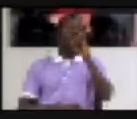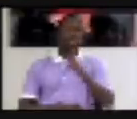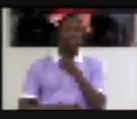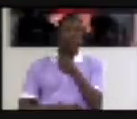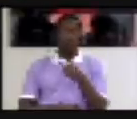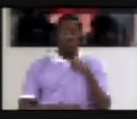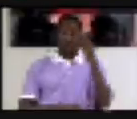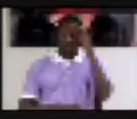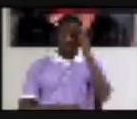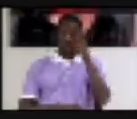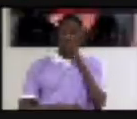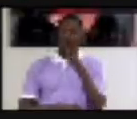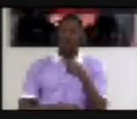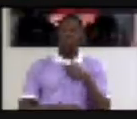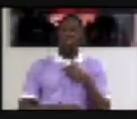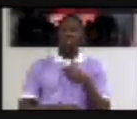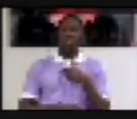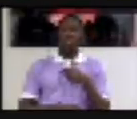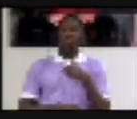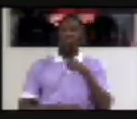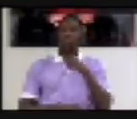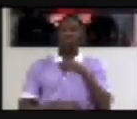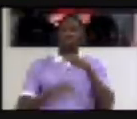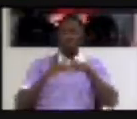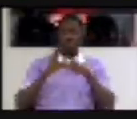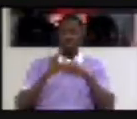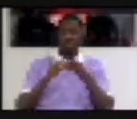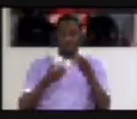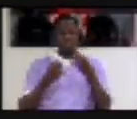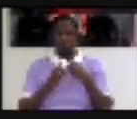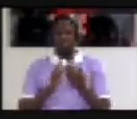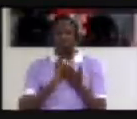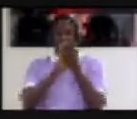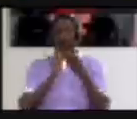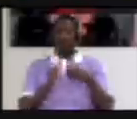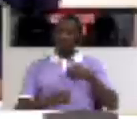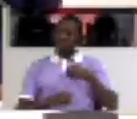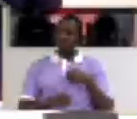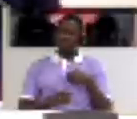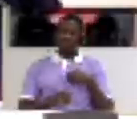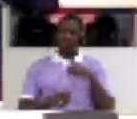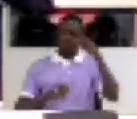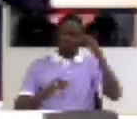executive members came to me to approach me for me to contest the election.